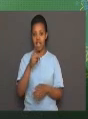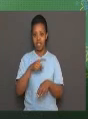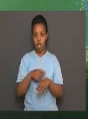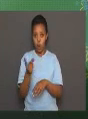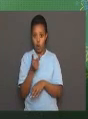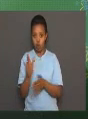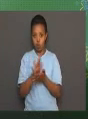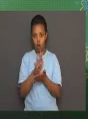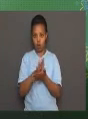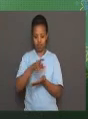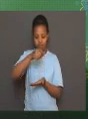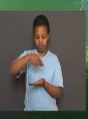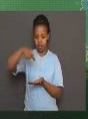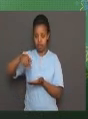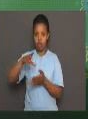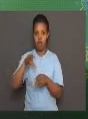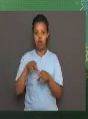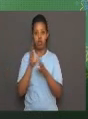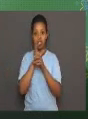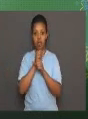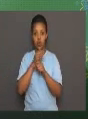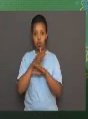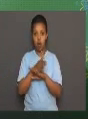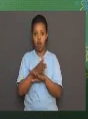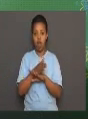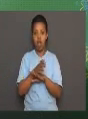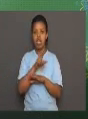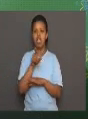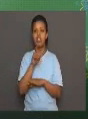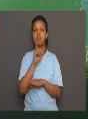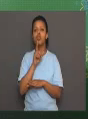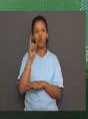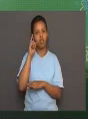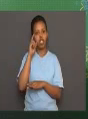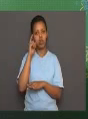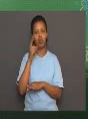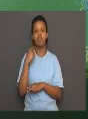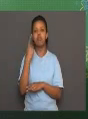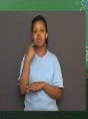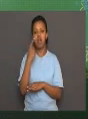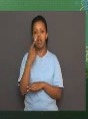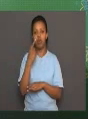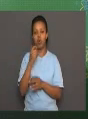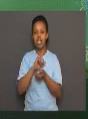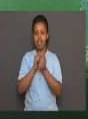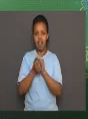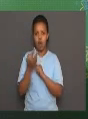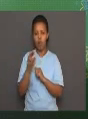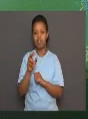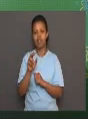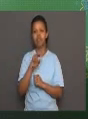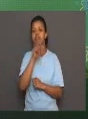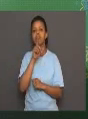both pieces of paper dry, what do you think they will look like? Write